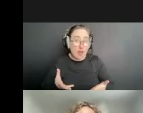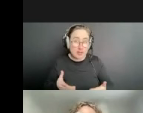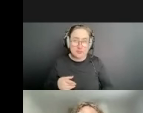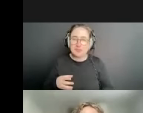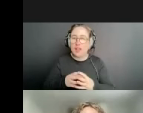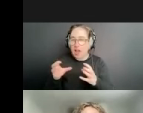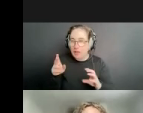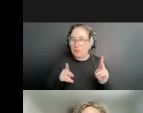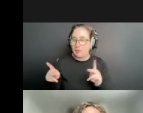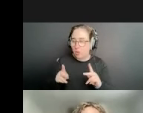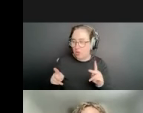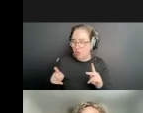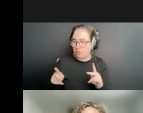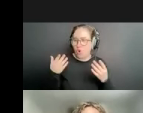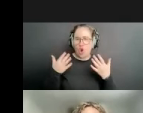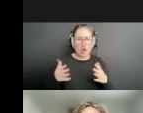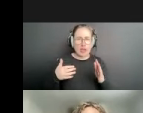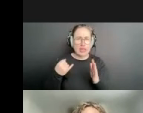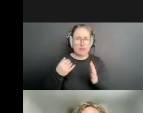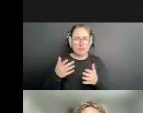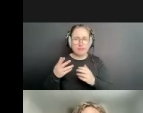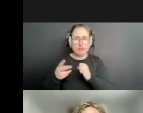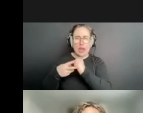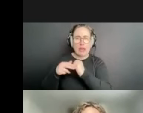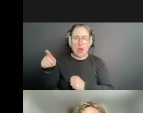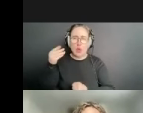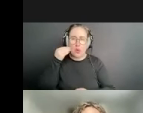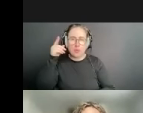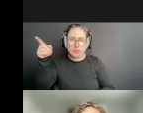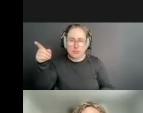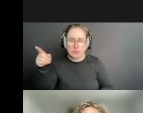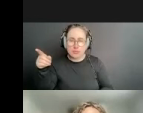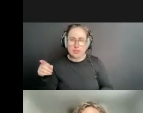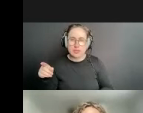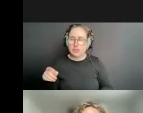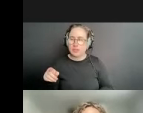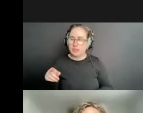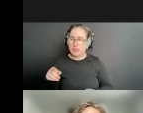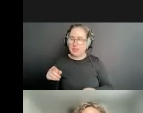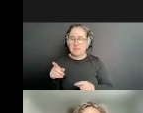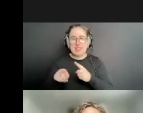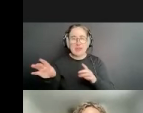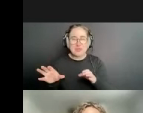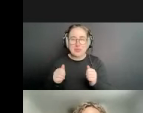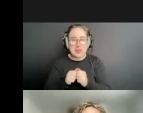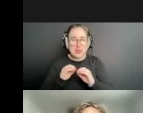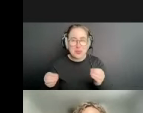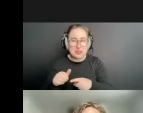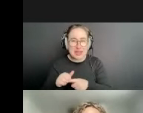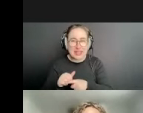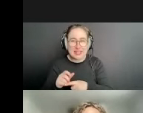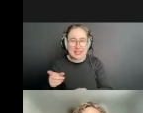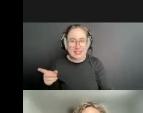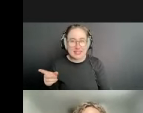people were already archiving at home, but they just were doing it without any training. And